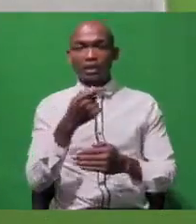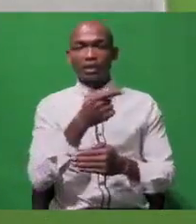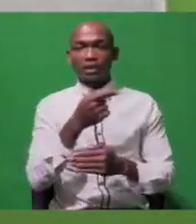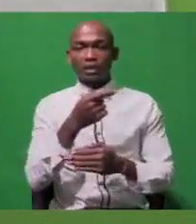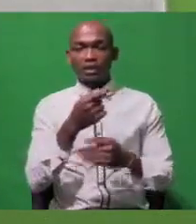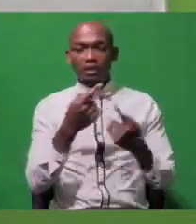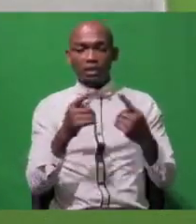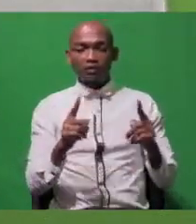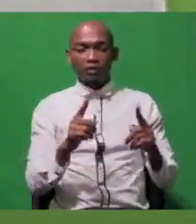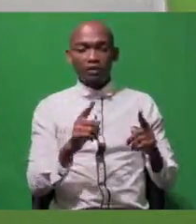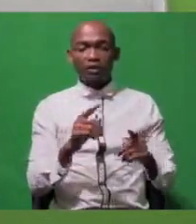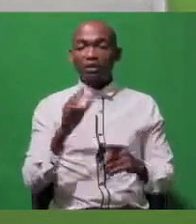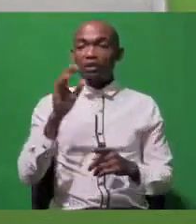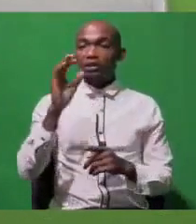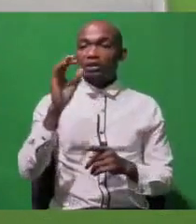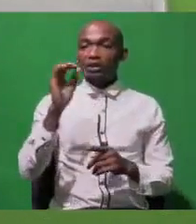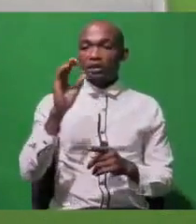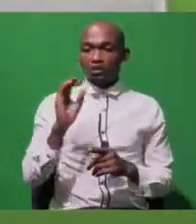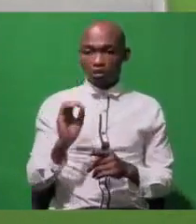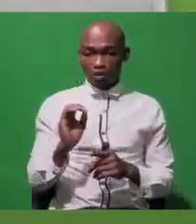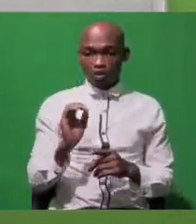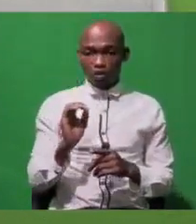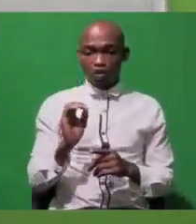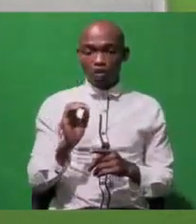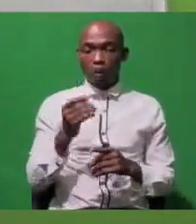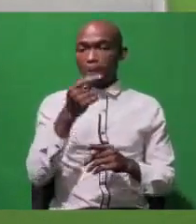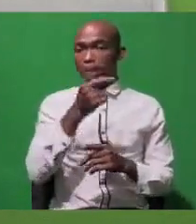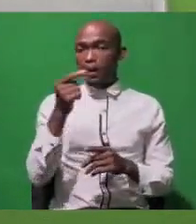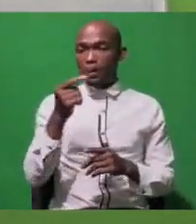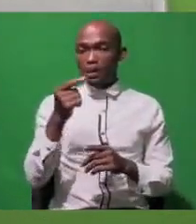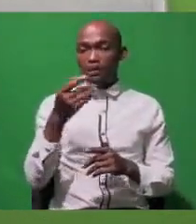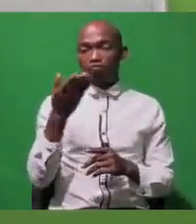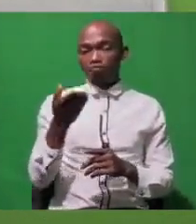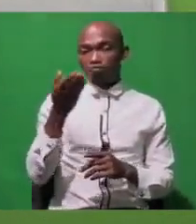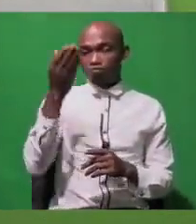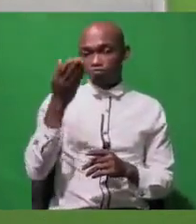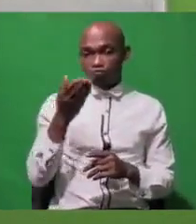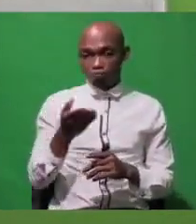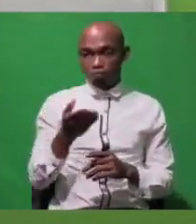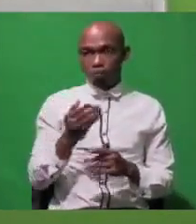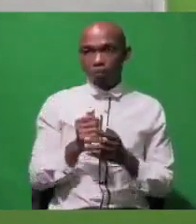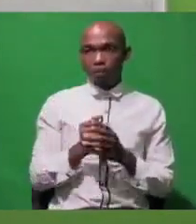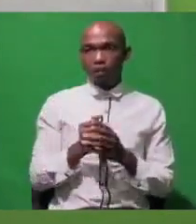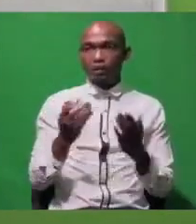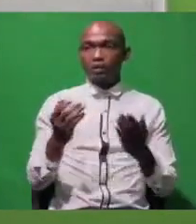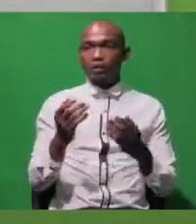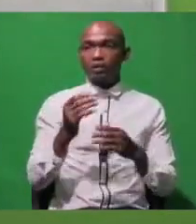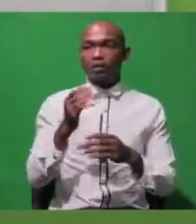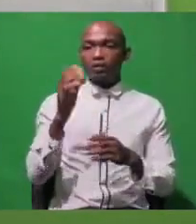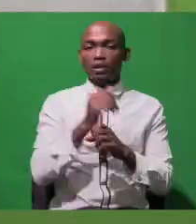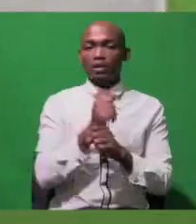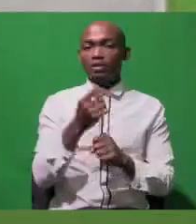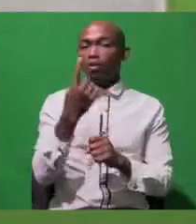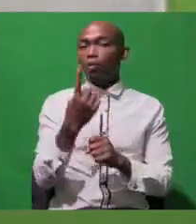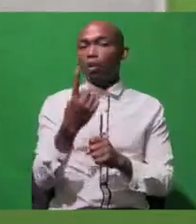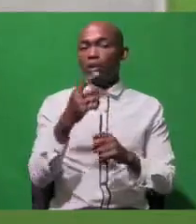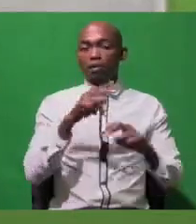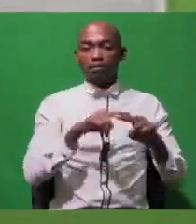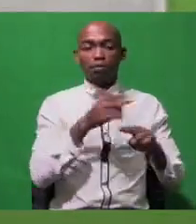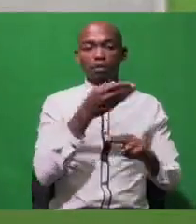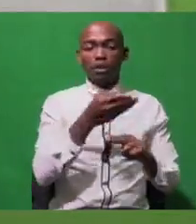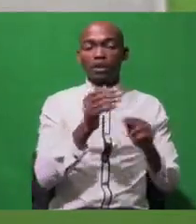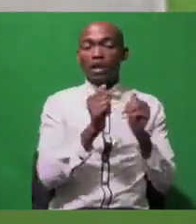is 0, 10 minus 3, 7, remain 1, Put